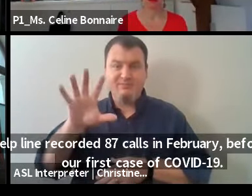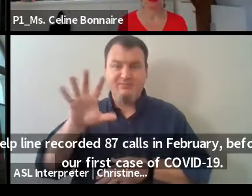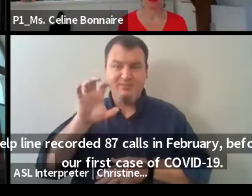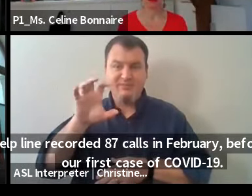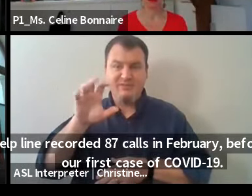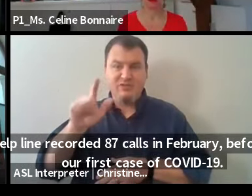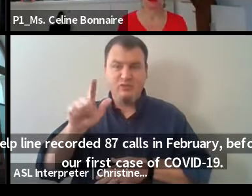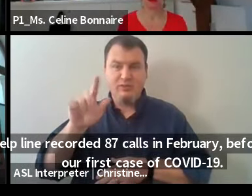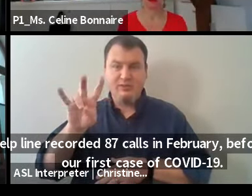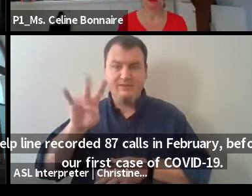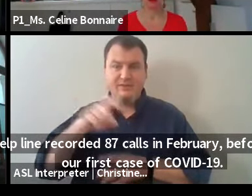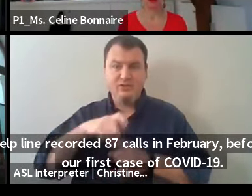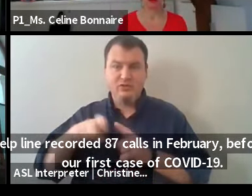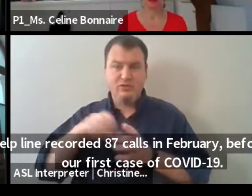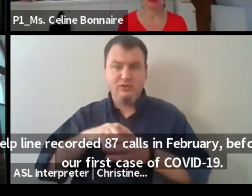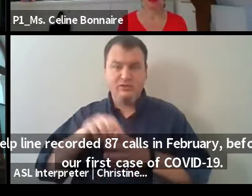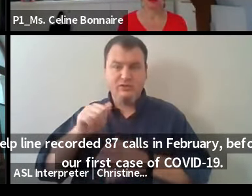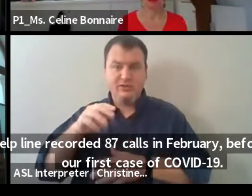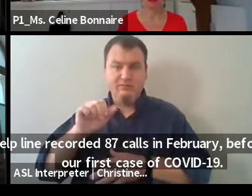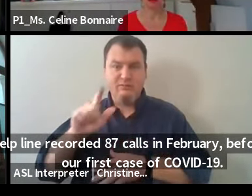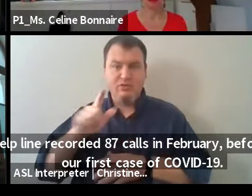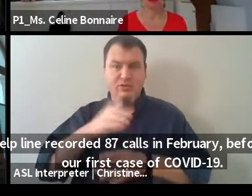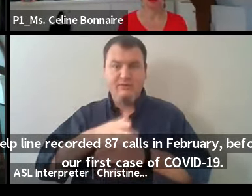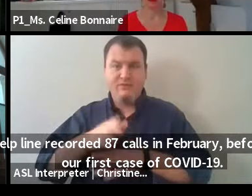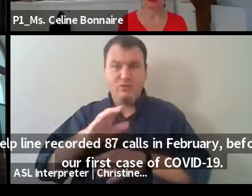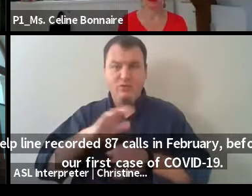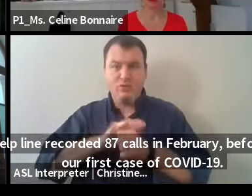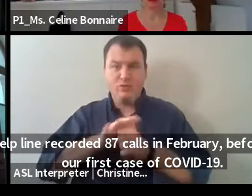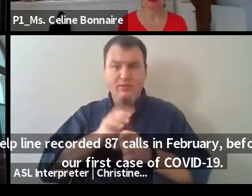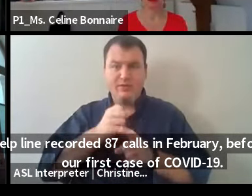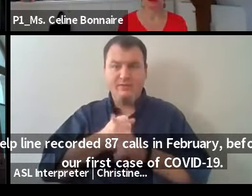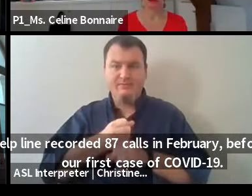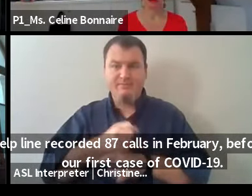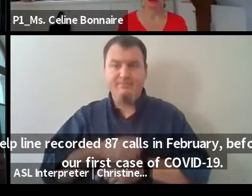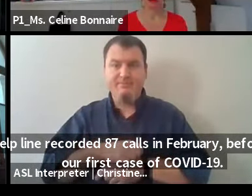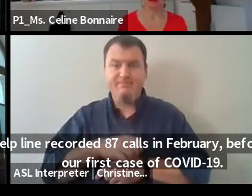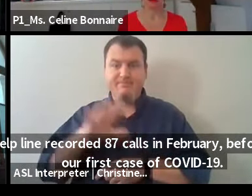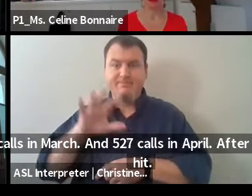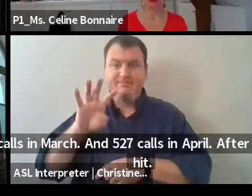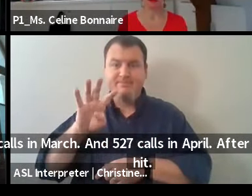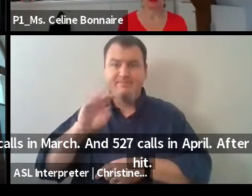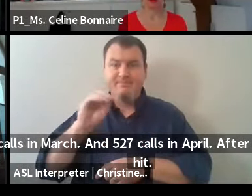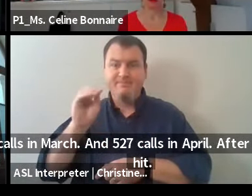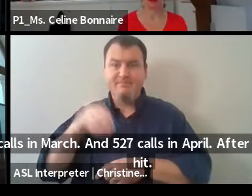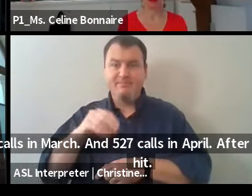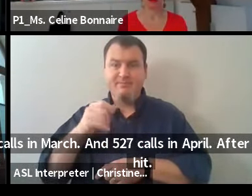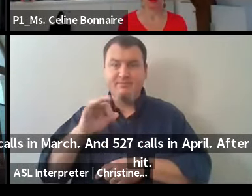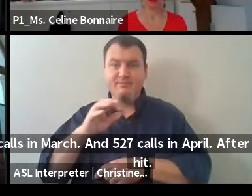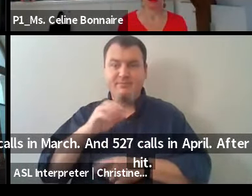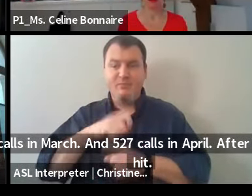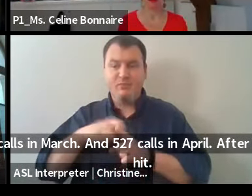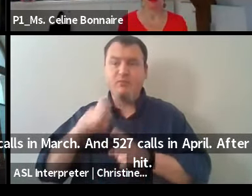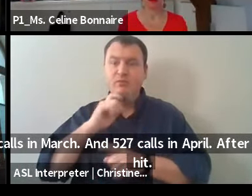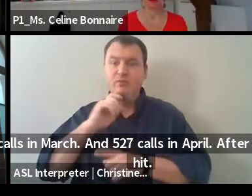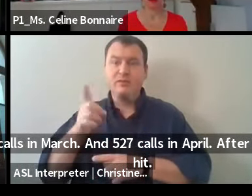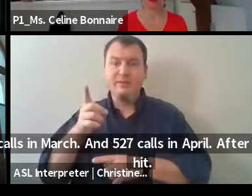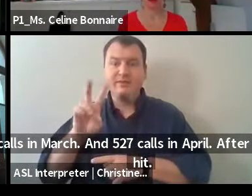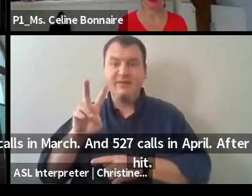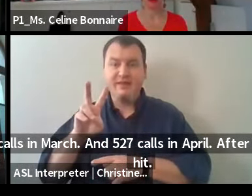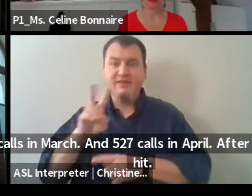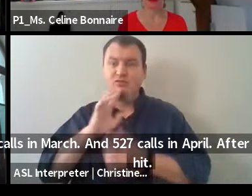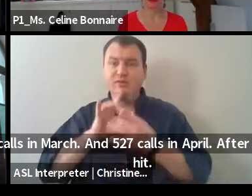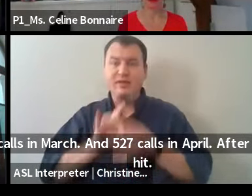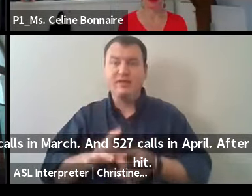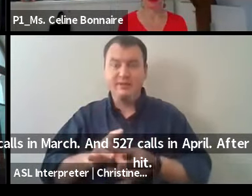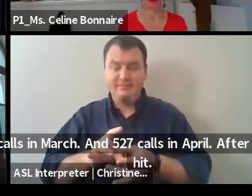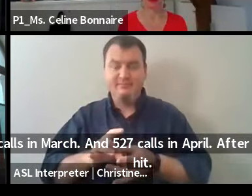527 calls in April after COVID-19 hit. 54% of calls were domestic violence related, while close